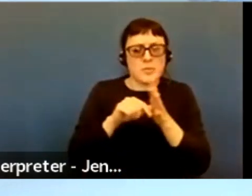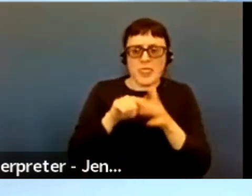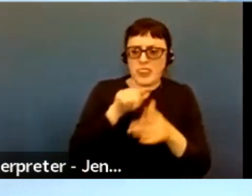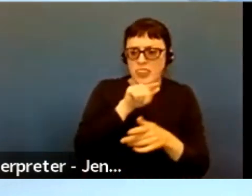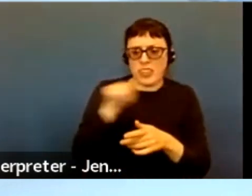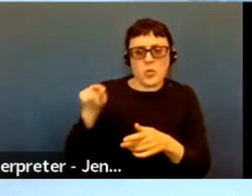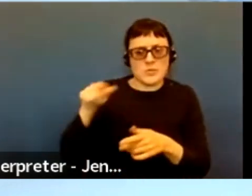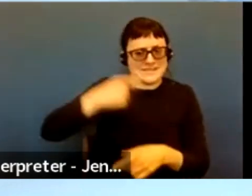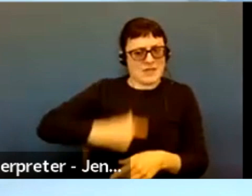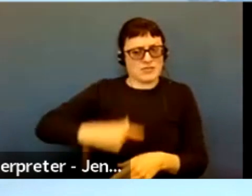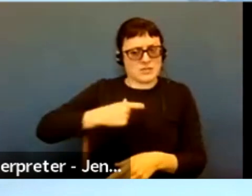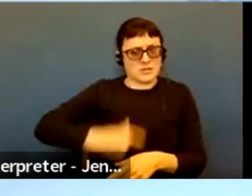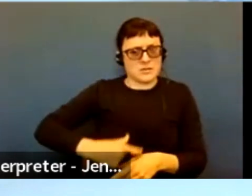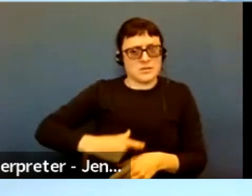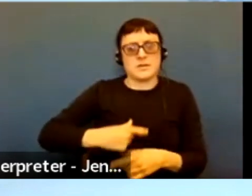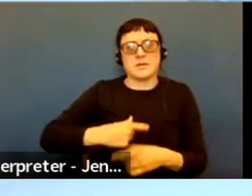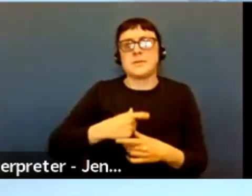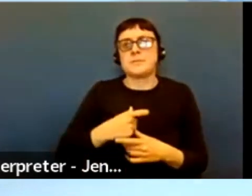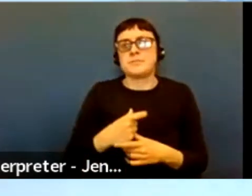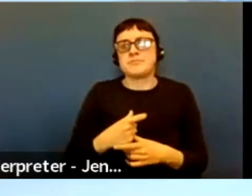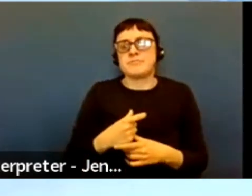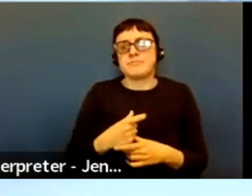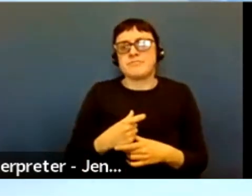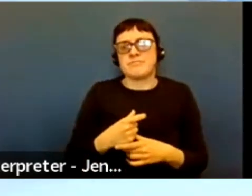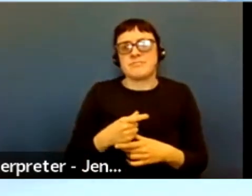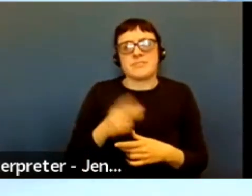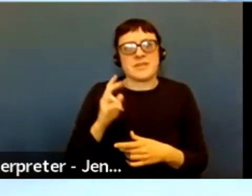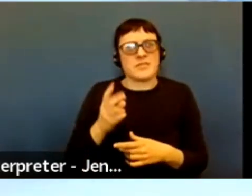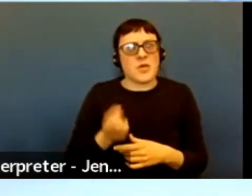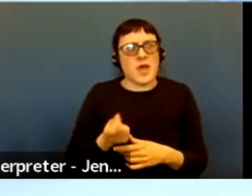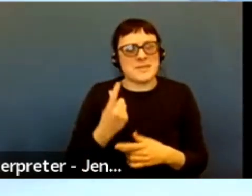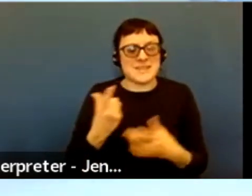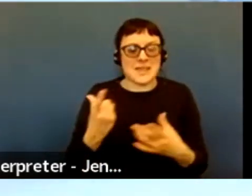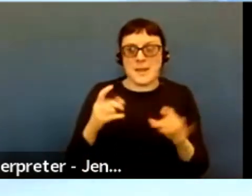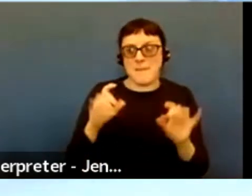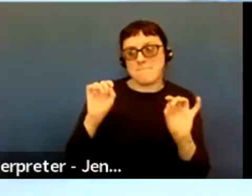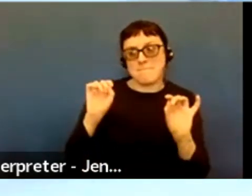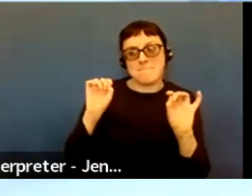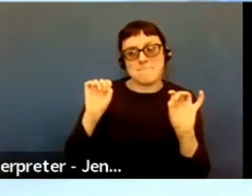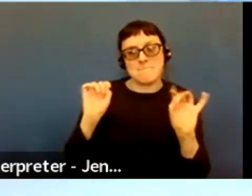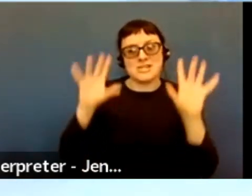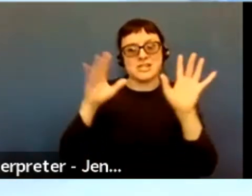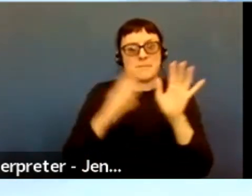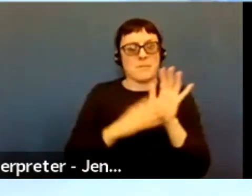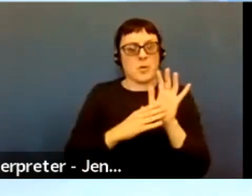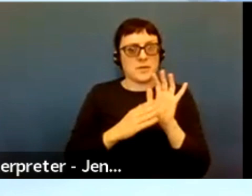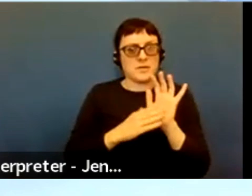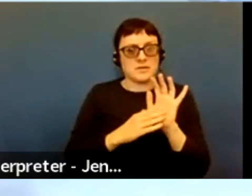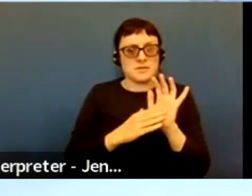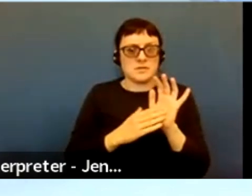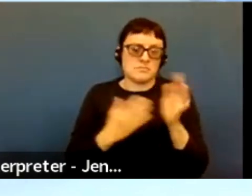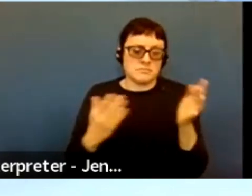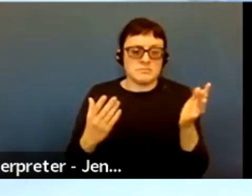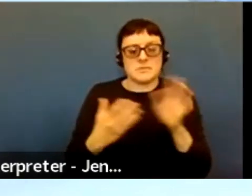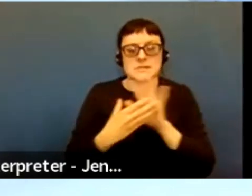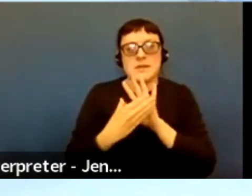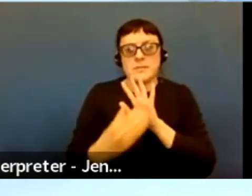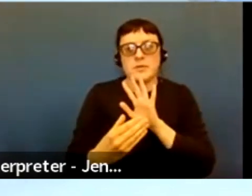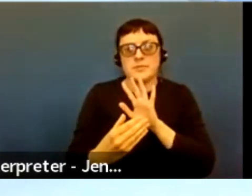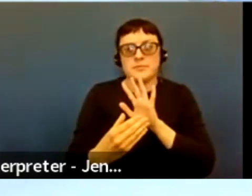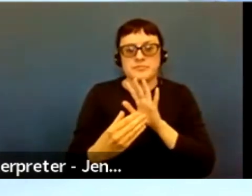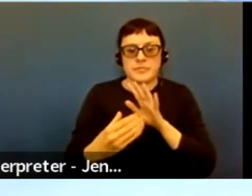Is causing problems for the characters, and often these kind of magical moments, which I'd